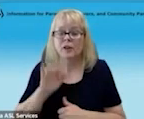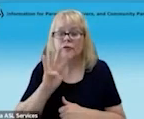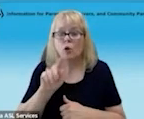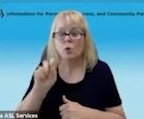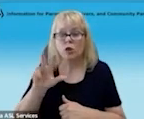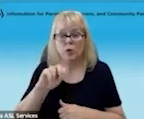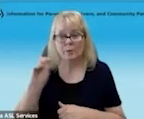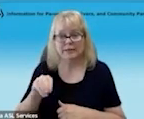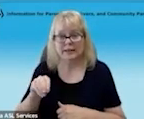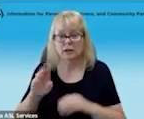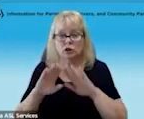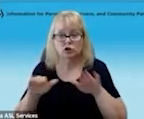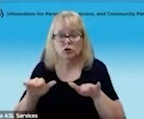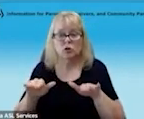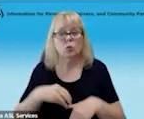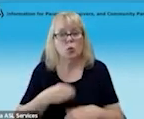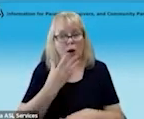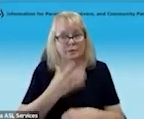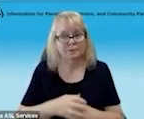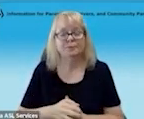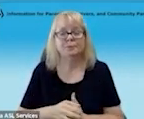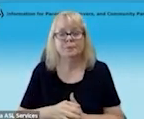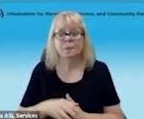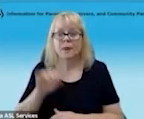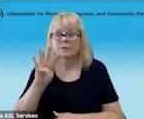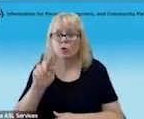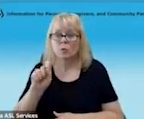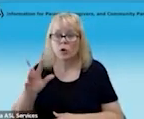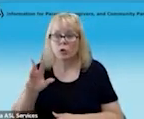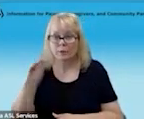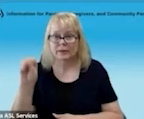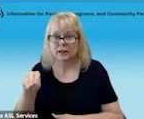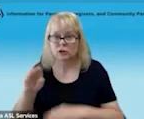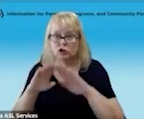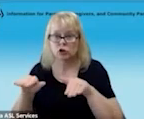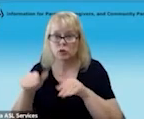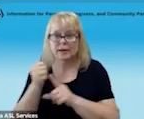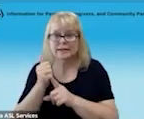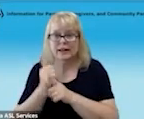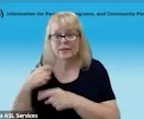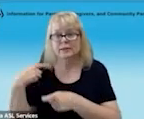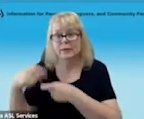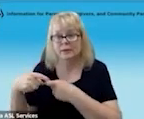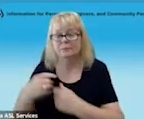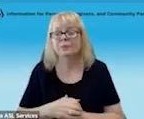Here we're looking at the percentage of children with developmental disabilities by race and ethnicity.